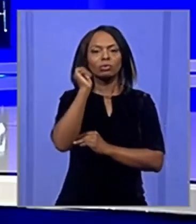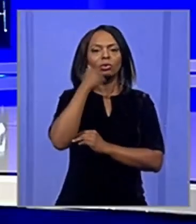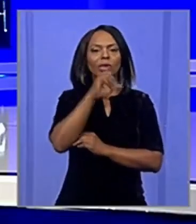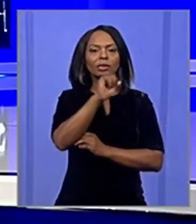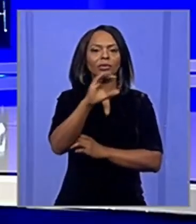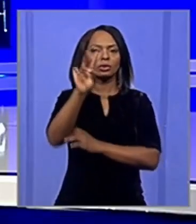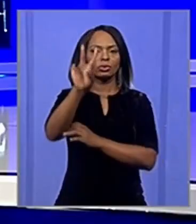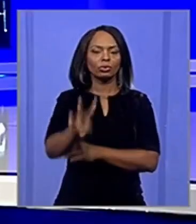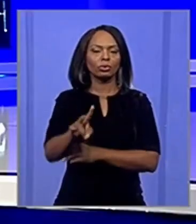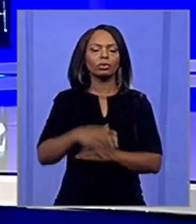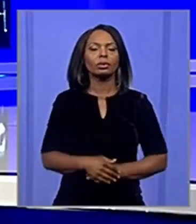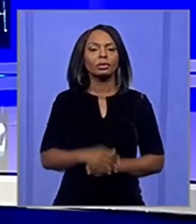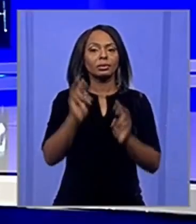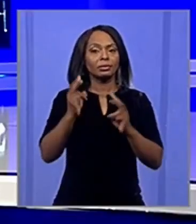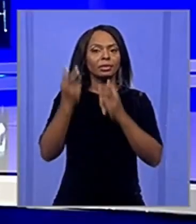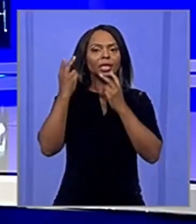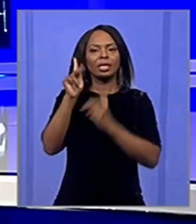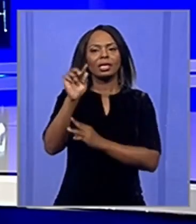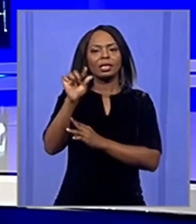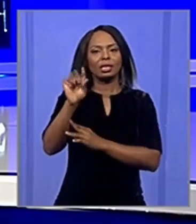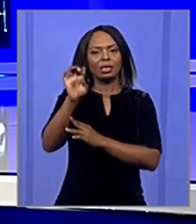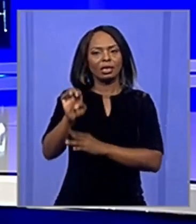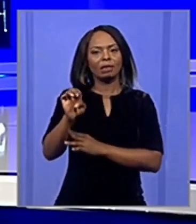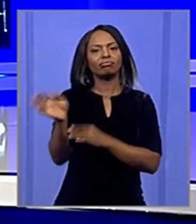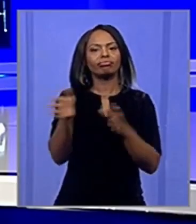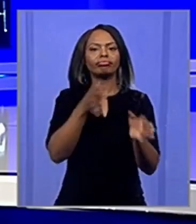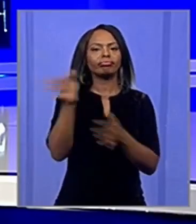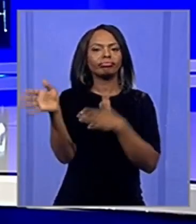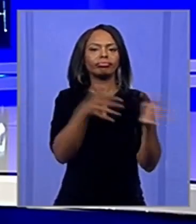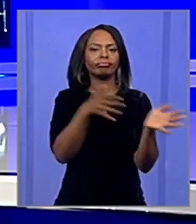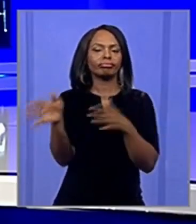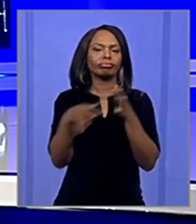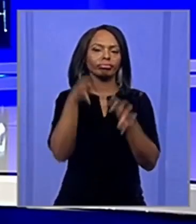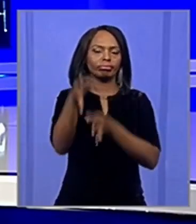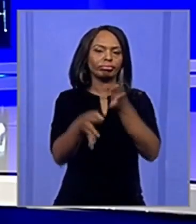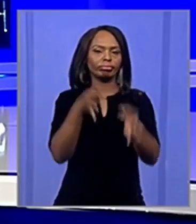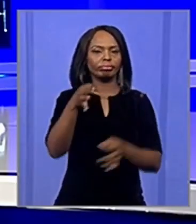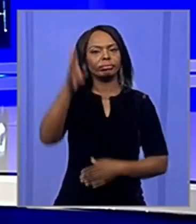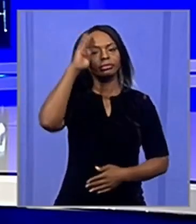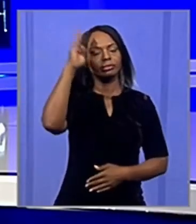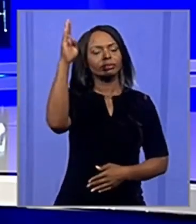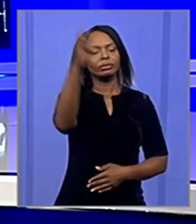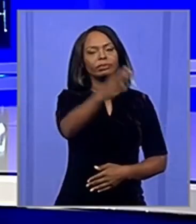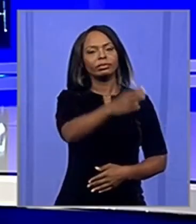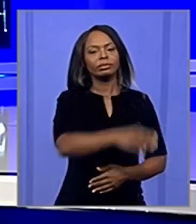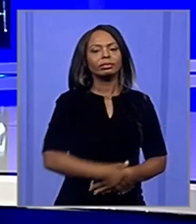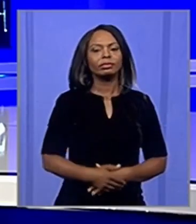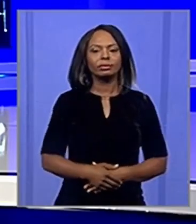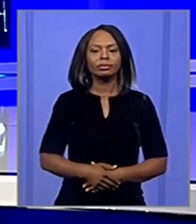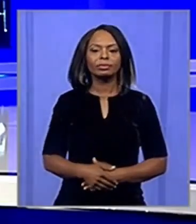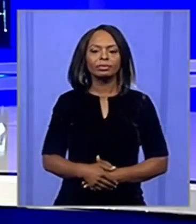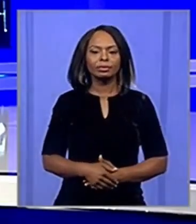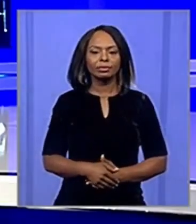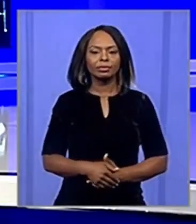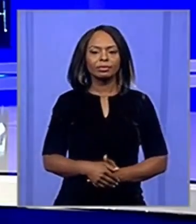2. Ga jana ke go tlogela le ke lebogile kgaje ka tsa maemo a bosa go fitlha re kopana gape mo nakong e tlang. Sala sentle.